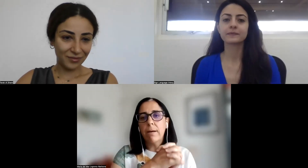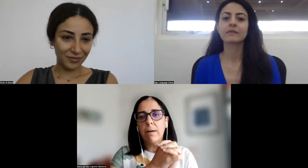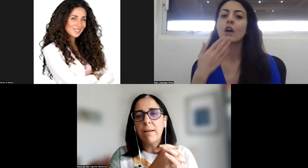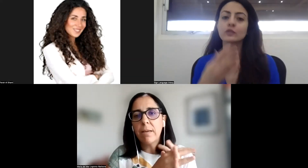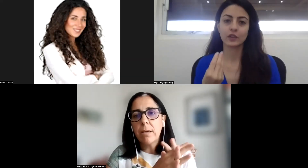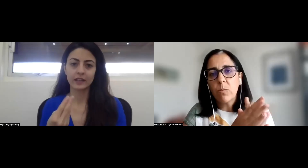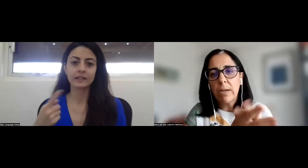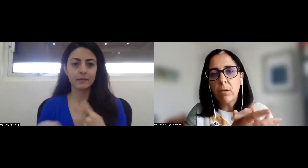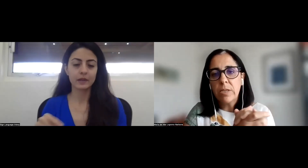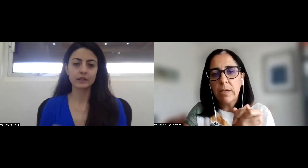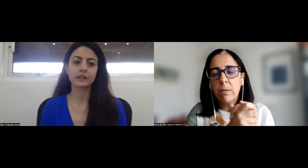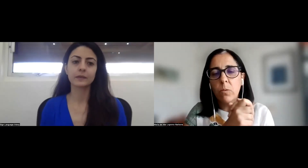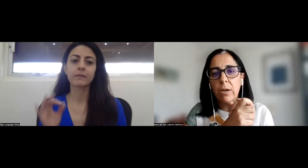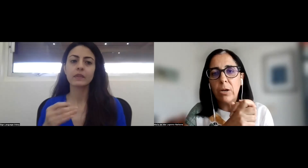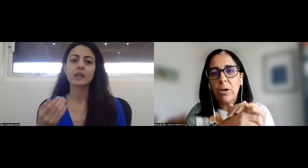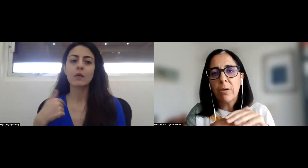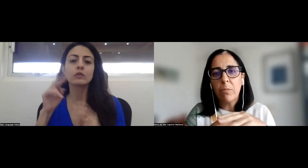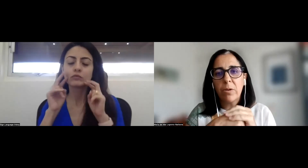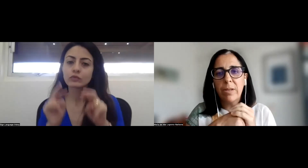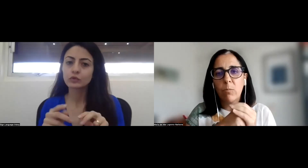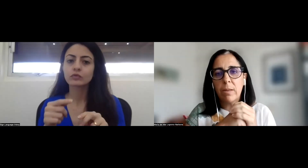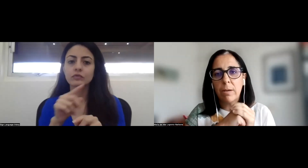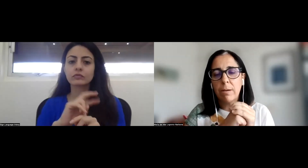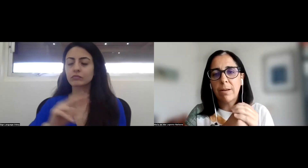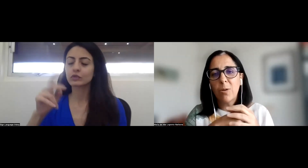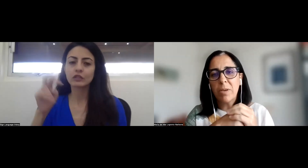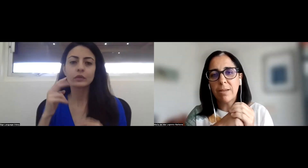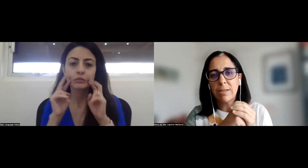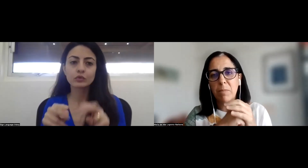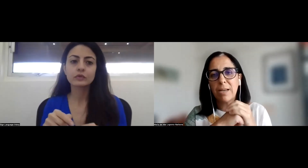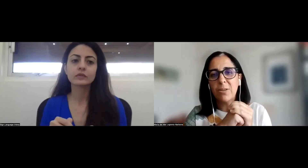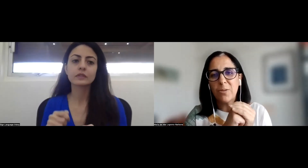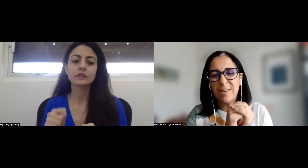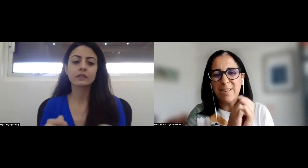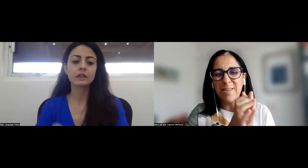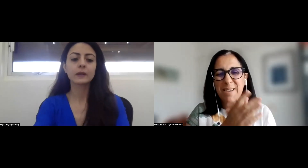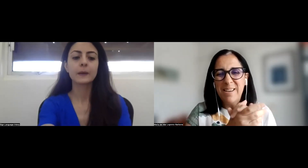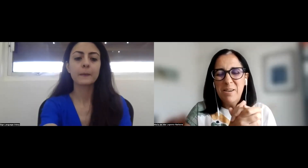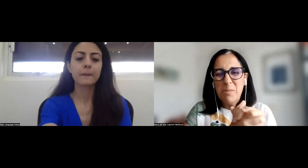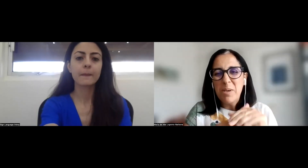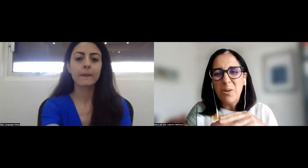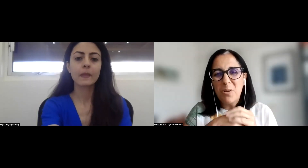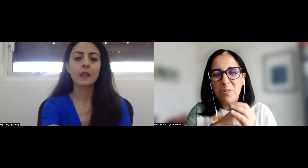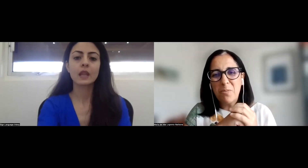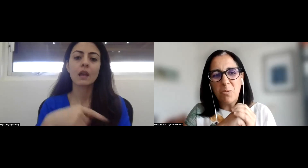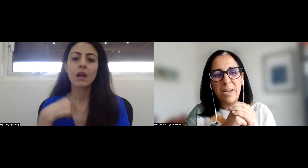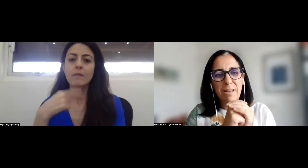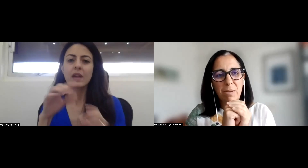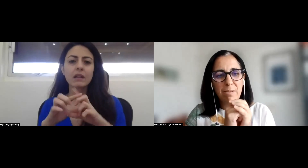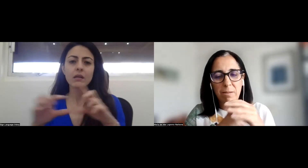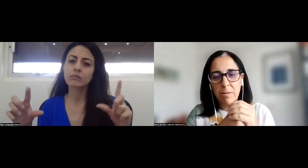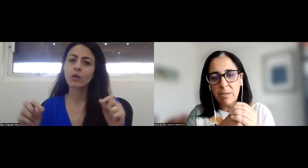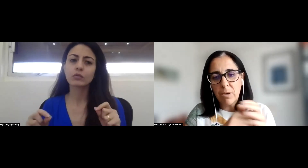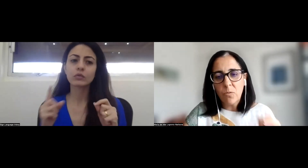again. I think as we can all see, we are dealing with a topic that has a magnitude beyond of what we